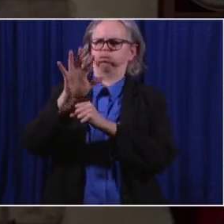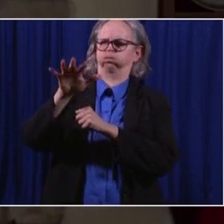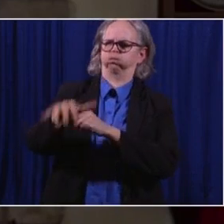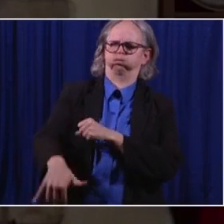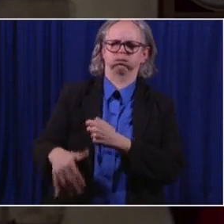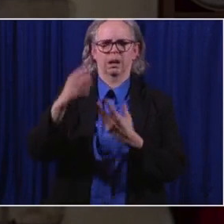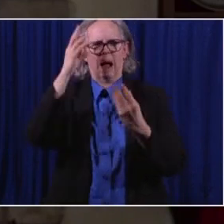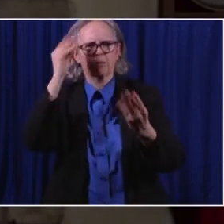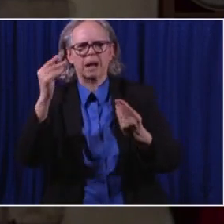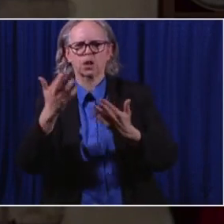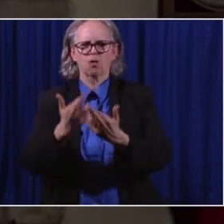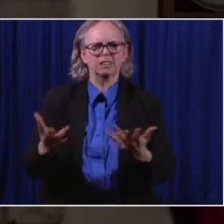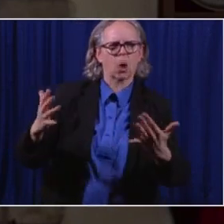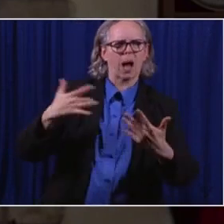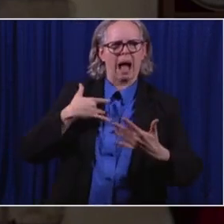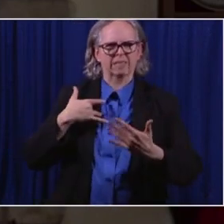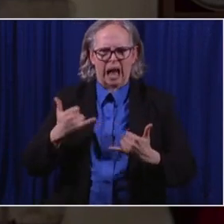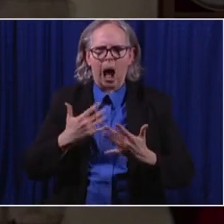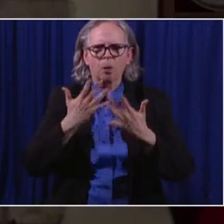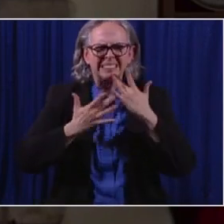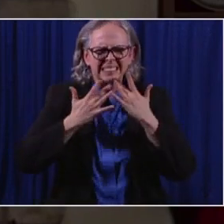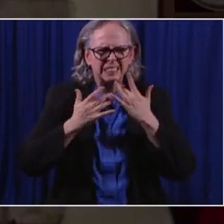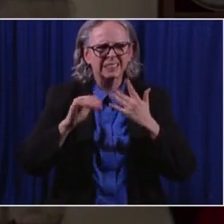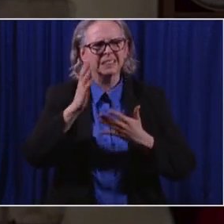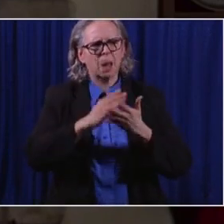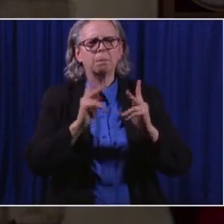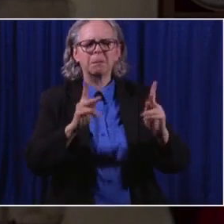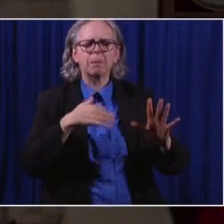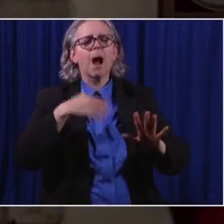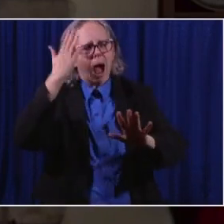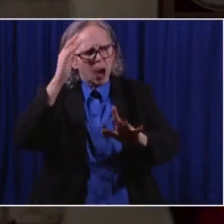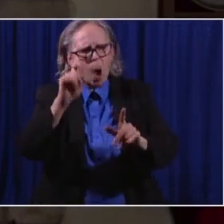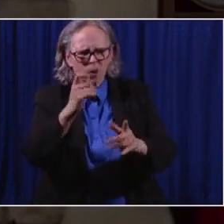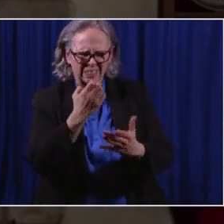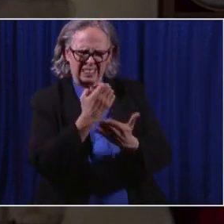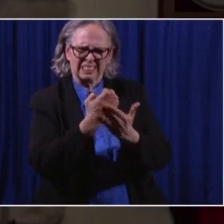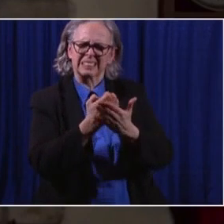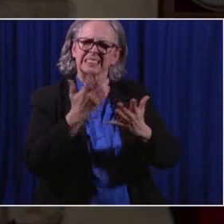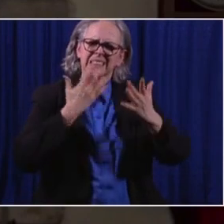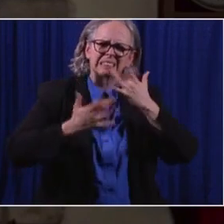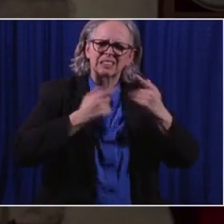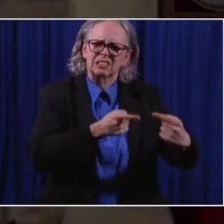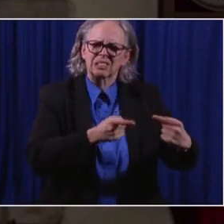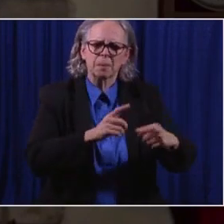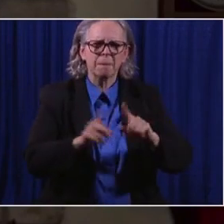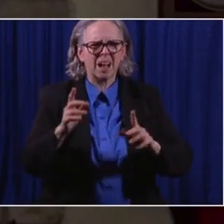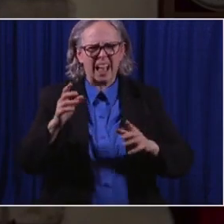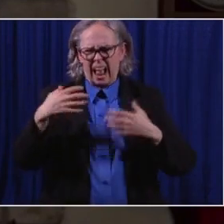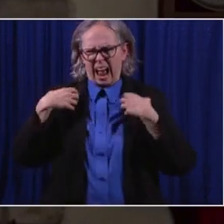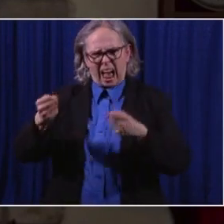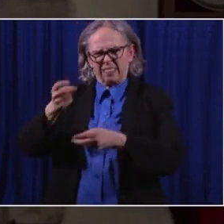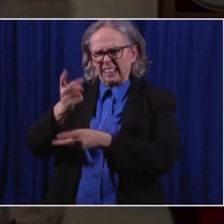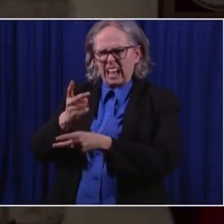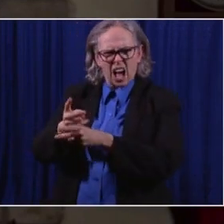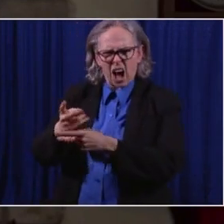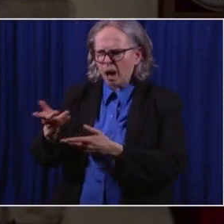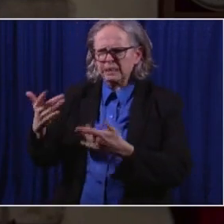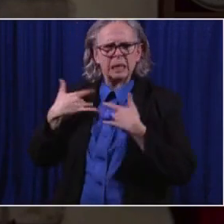have scarcities in life. I don't mean that they don't, but in the healthcare field, we're not used to the